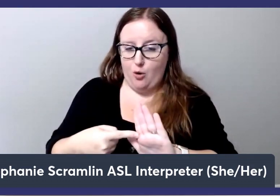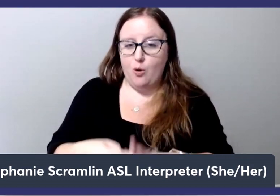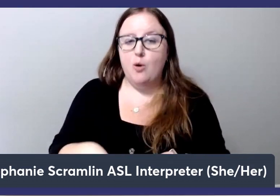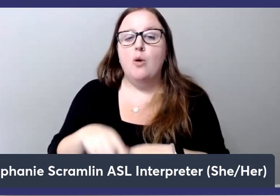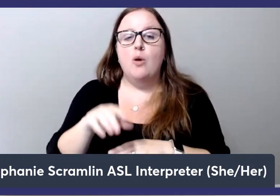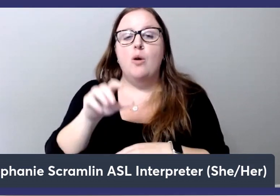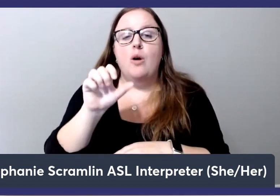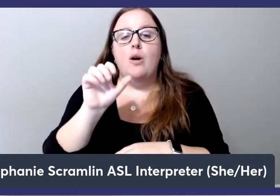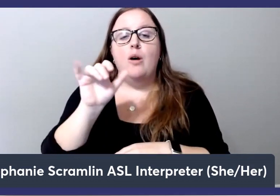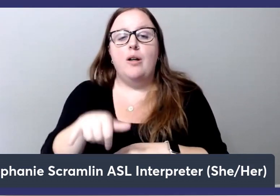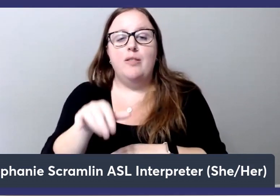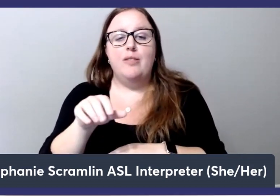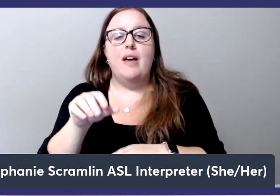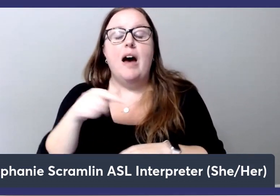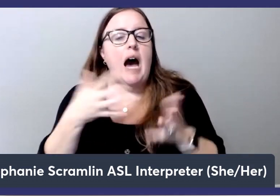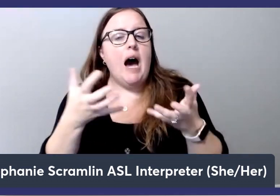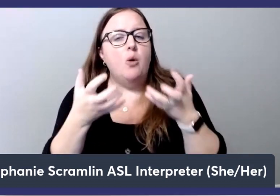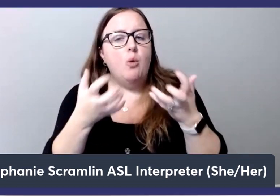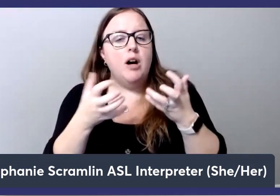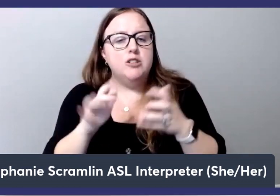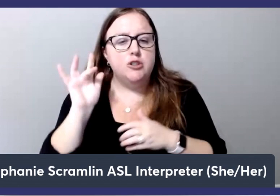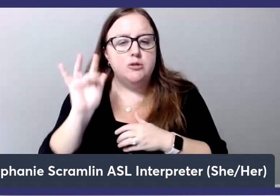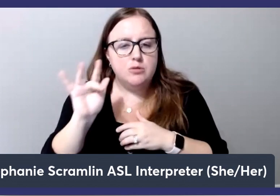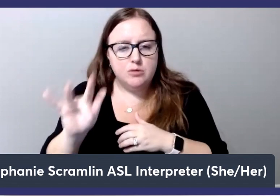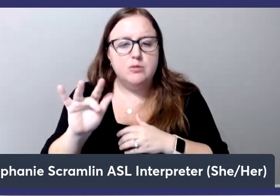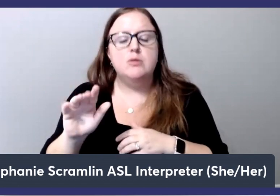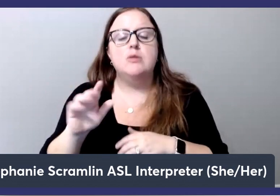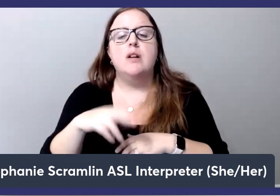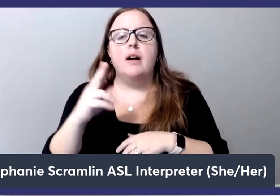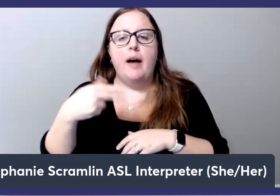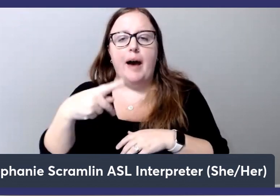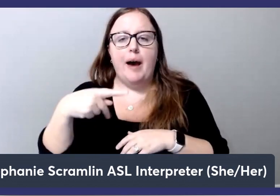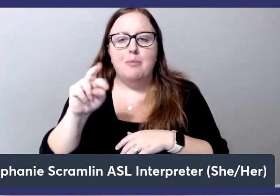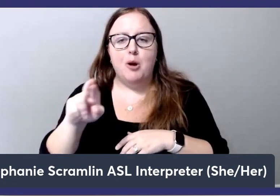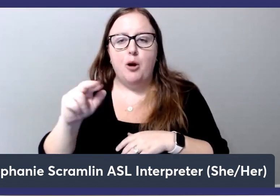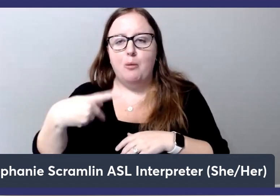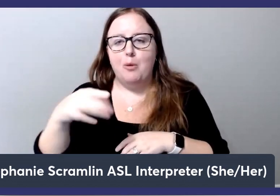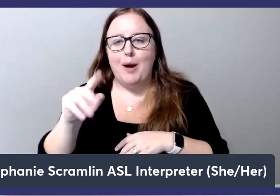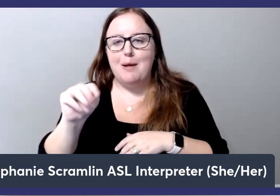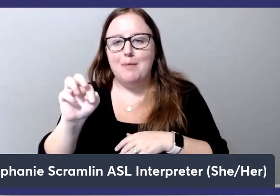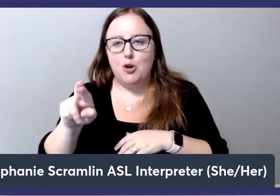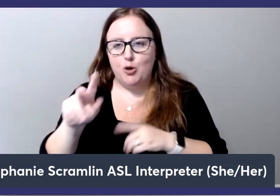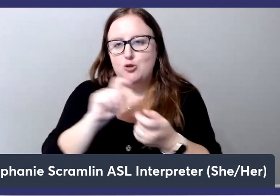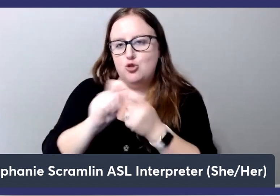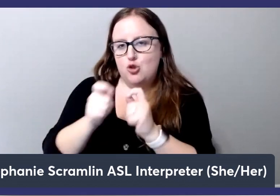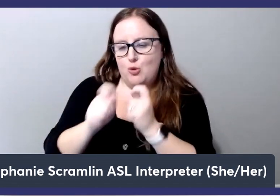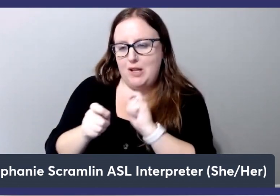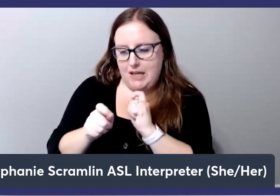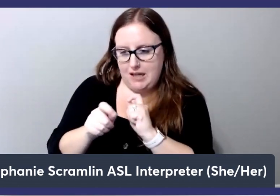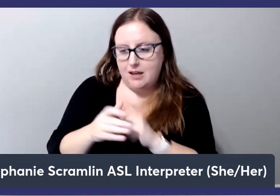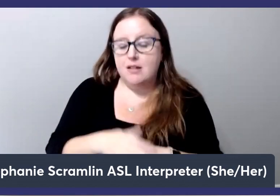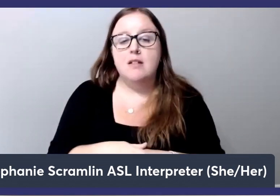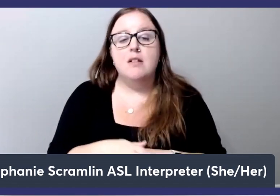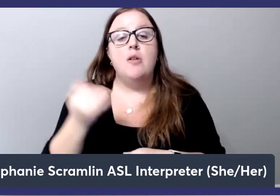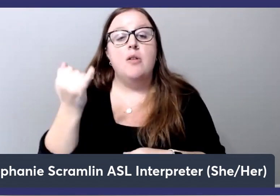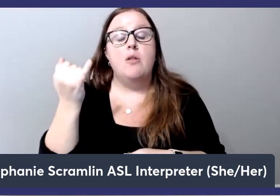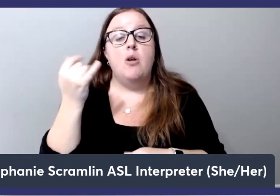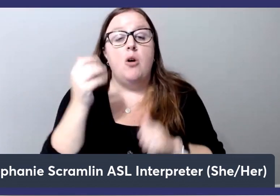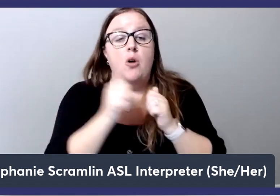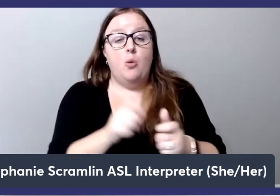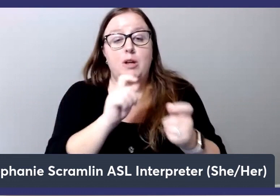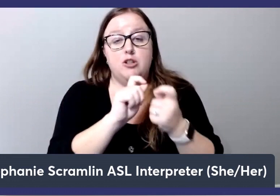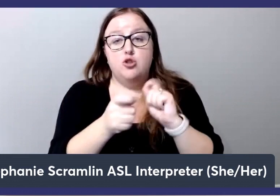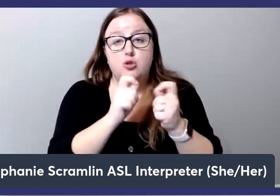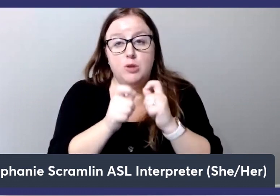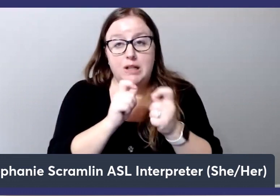Sage hyperparameter tuning, I want to double click on the hyperparameter tuning. So whenever you deal with model tuning, these